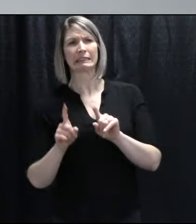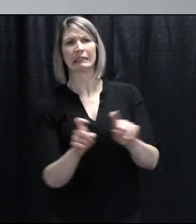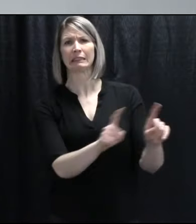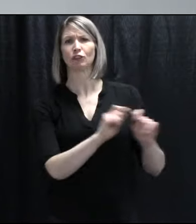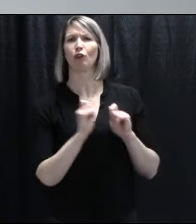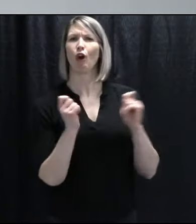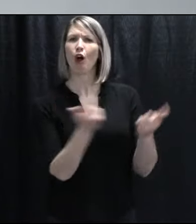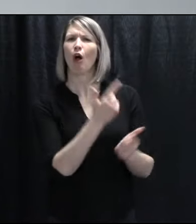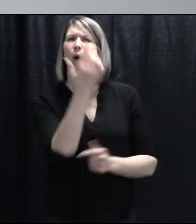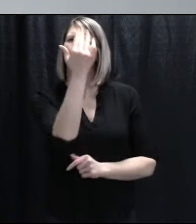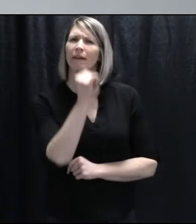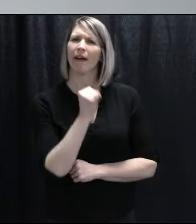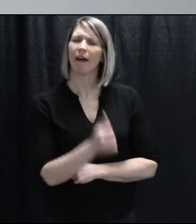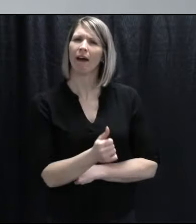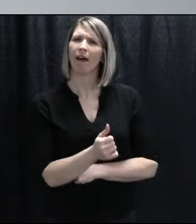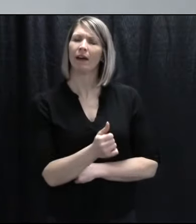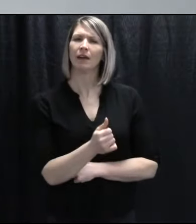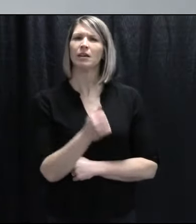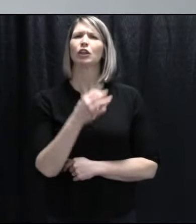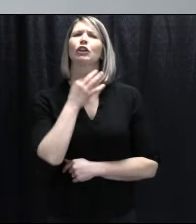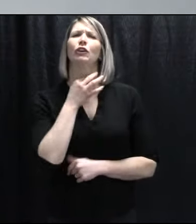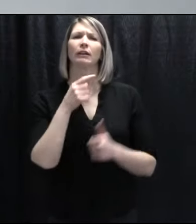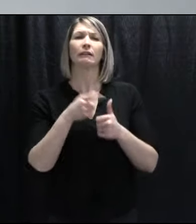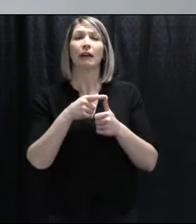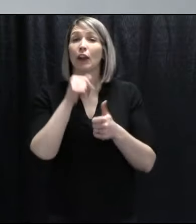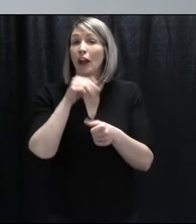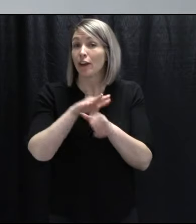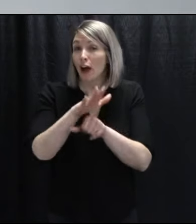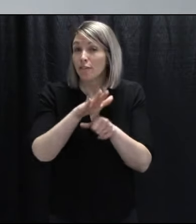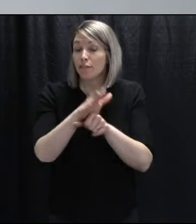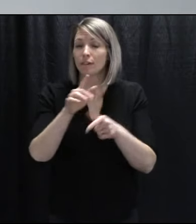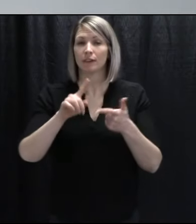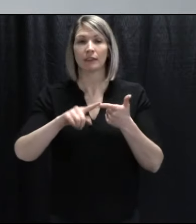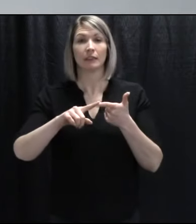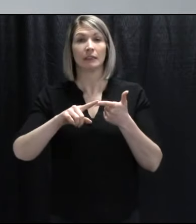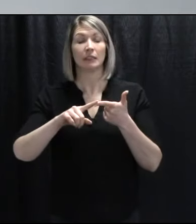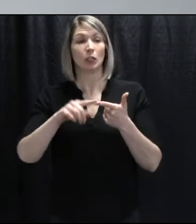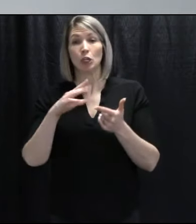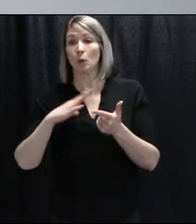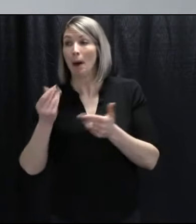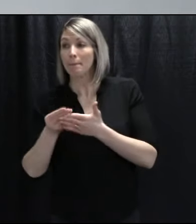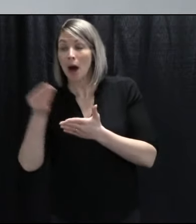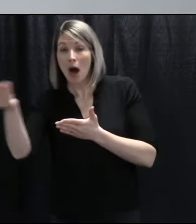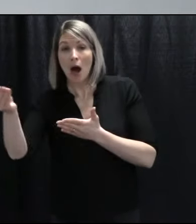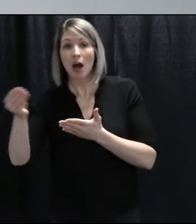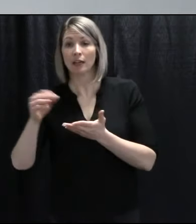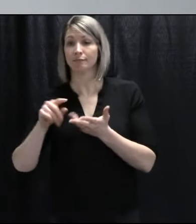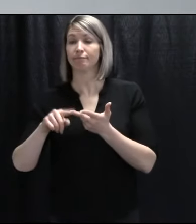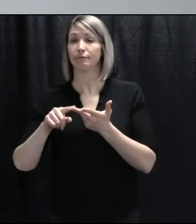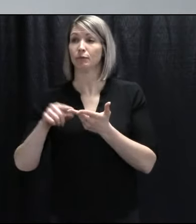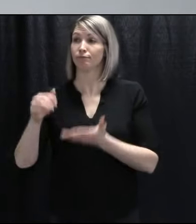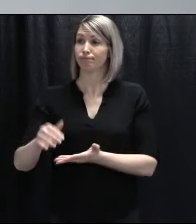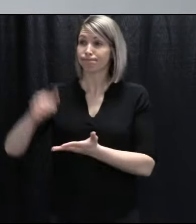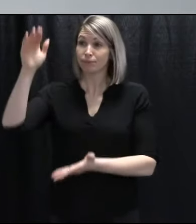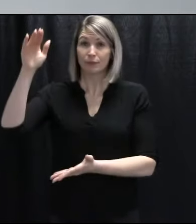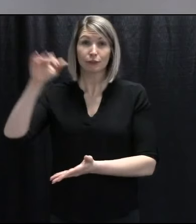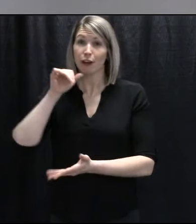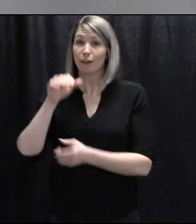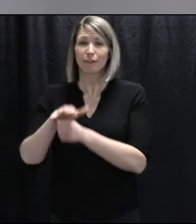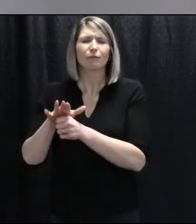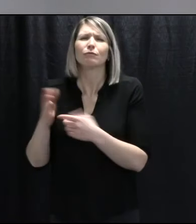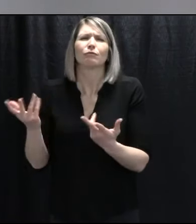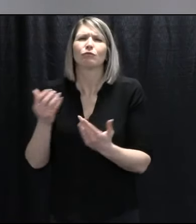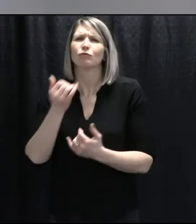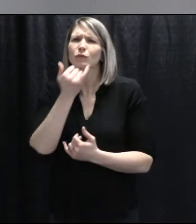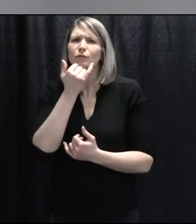kits? Is it an inability to buy test kits? Why is this happening? Part of the issue is around